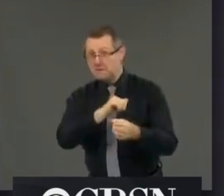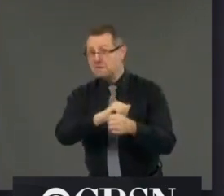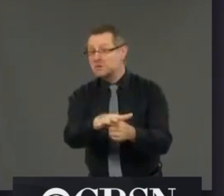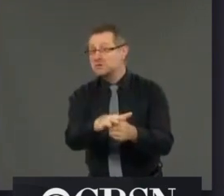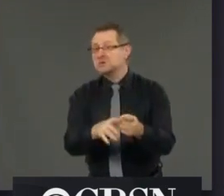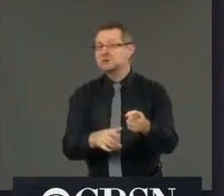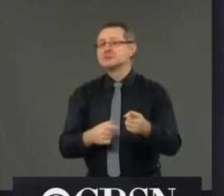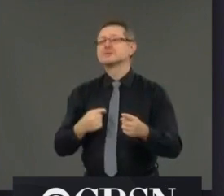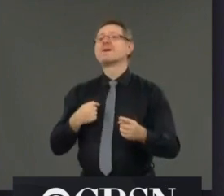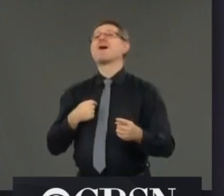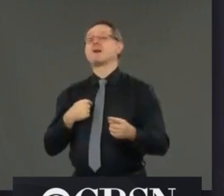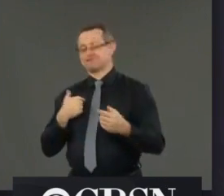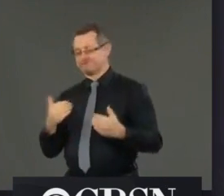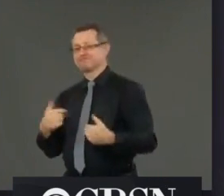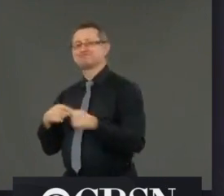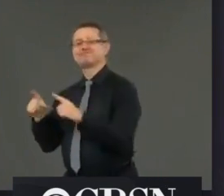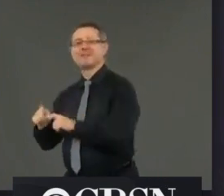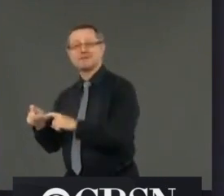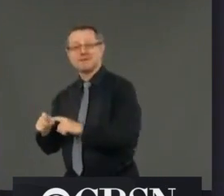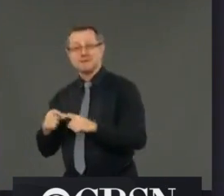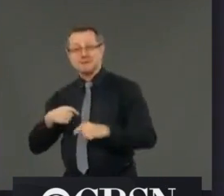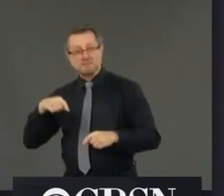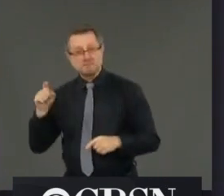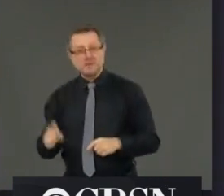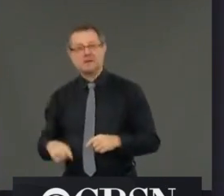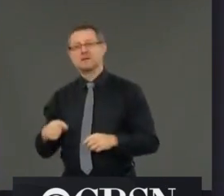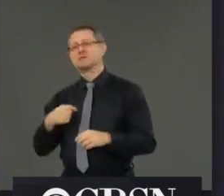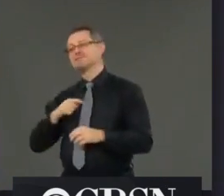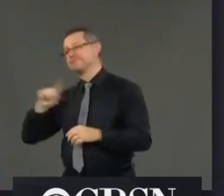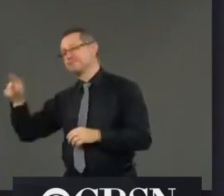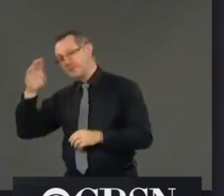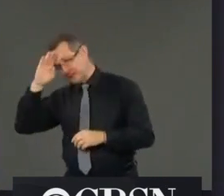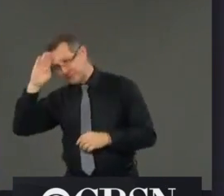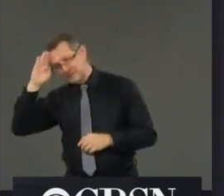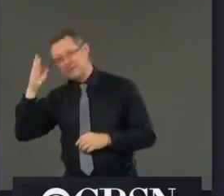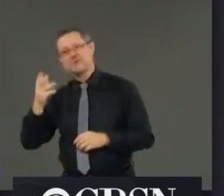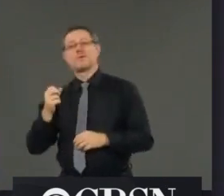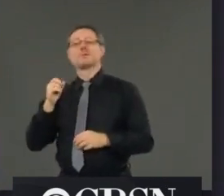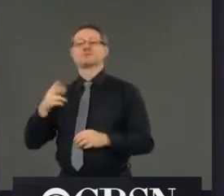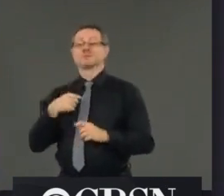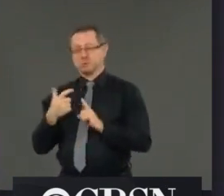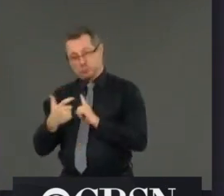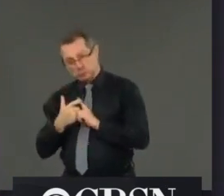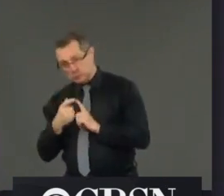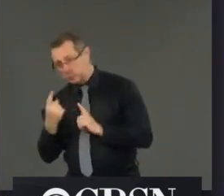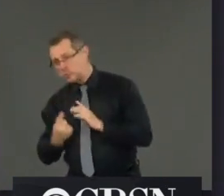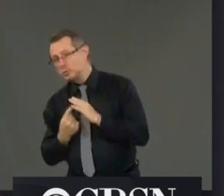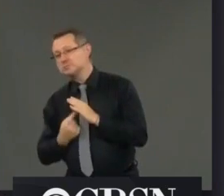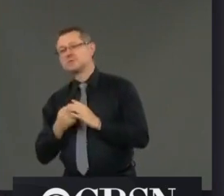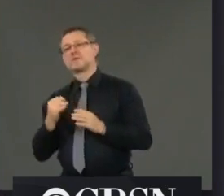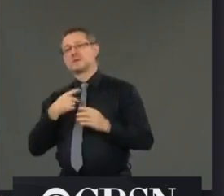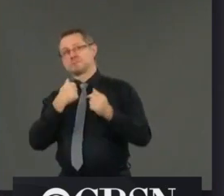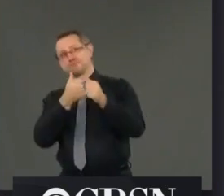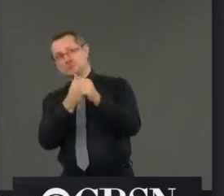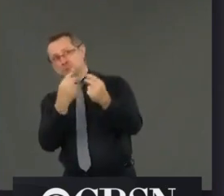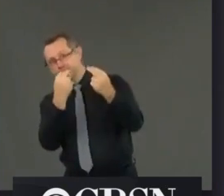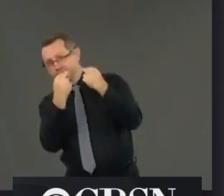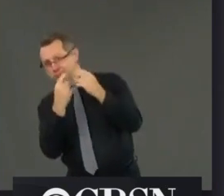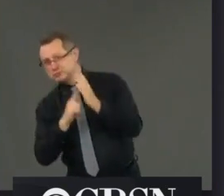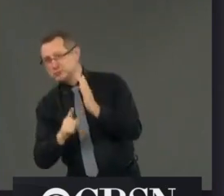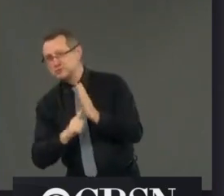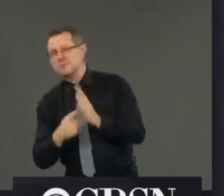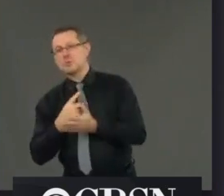were hospitalized if that was necessary, or you were quarantined off, and you were then monitored as the virus